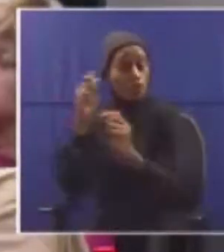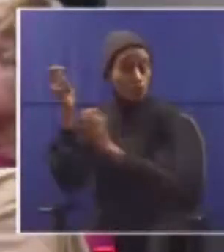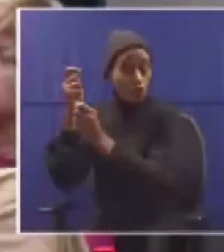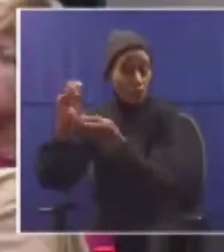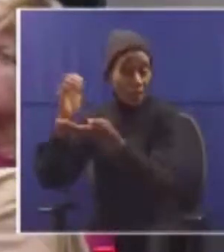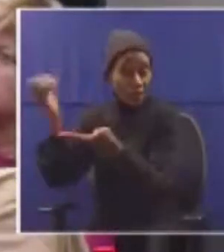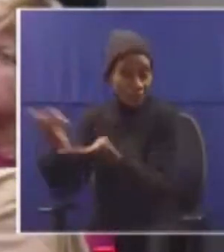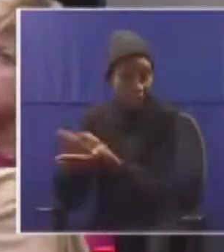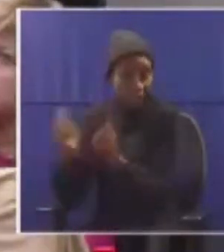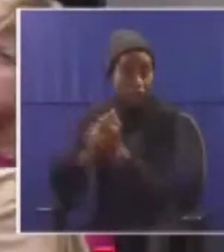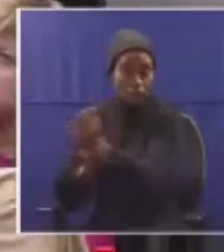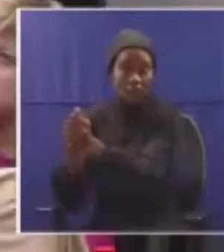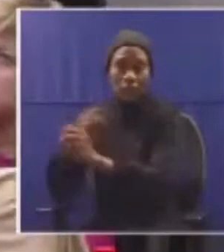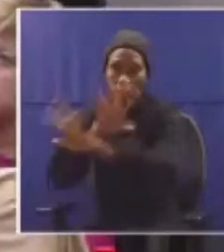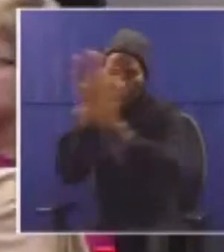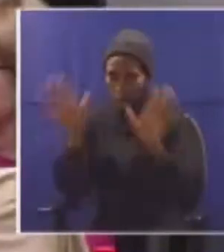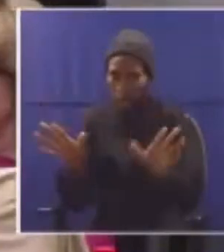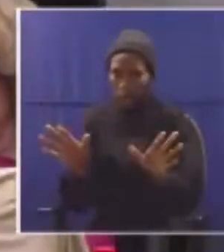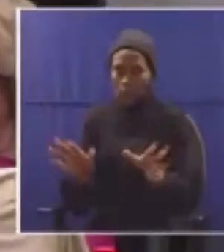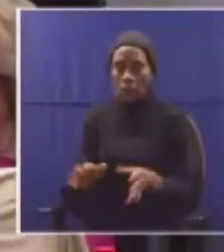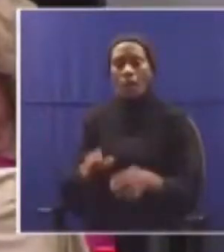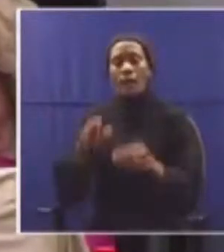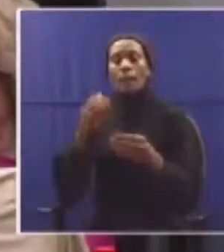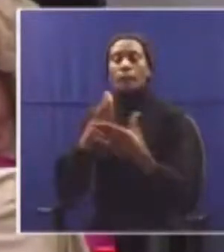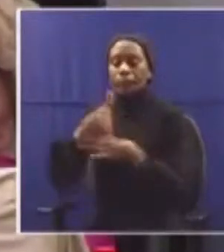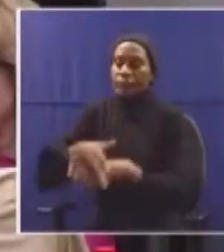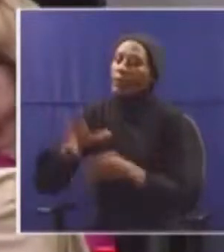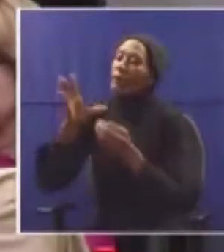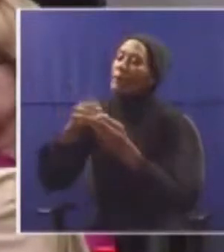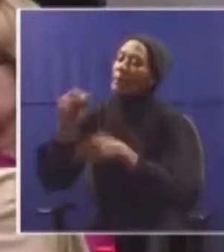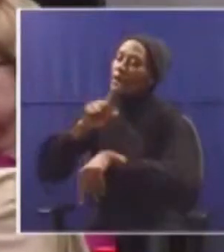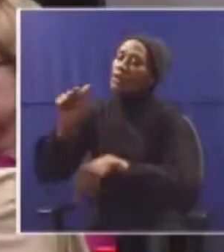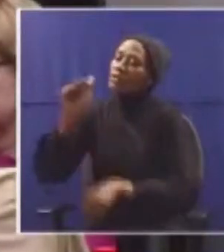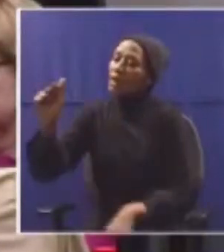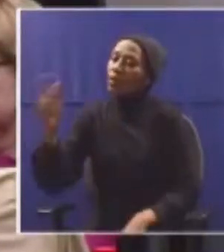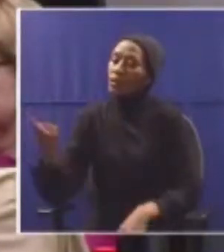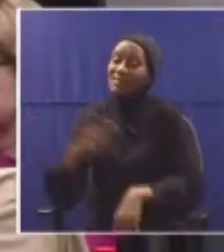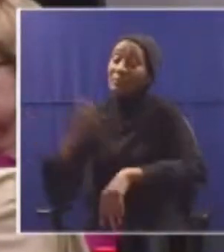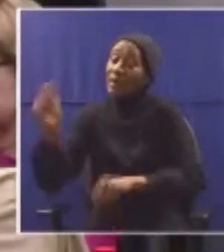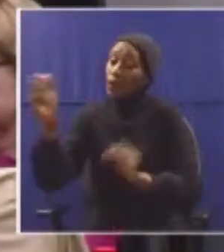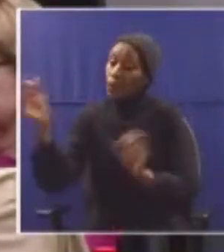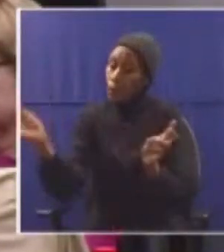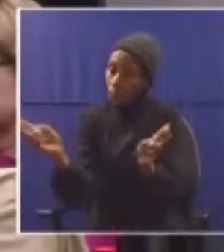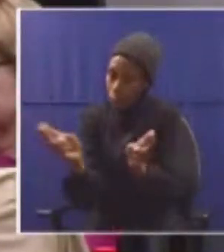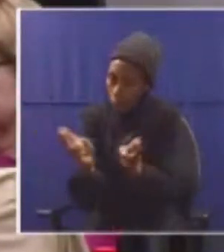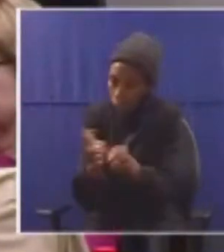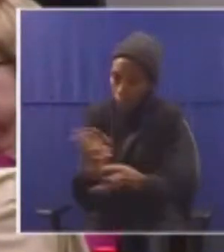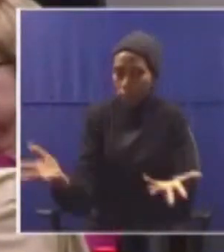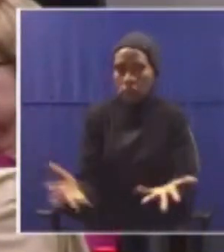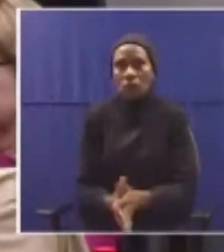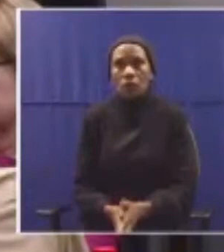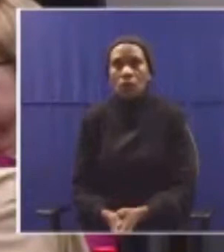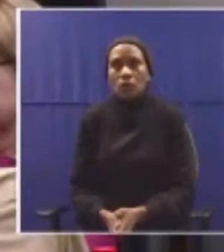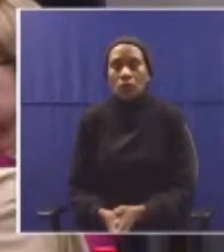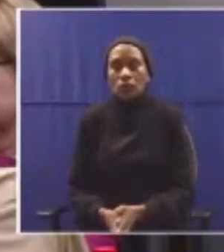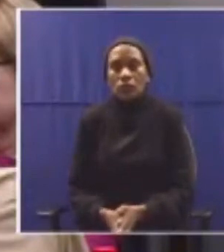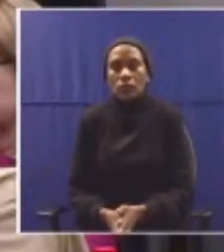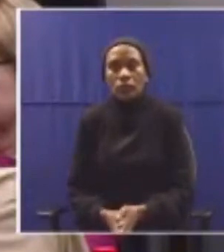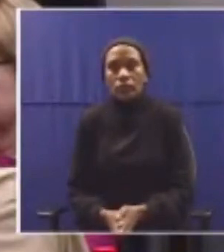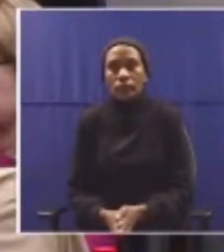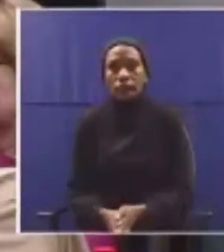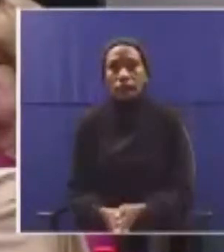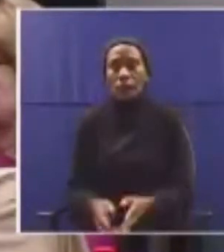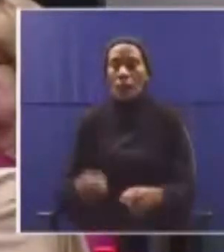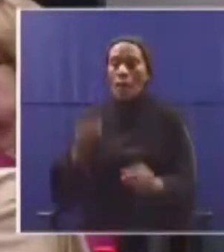strategy, it made explicit Honorable provision. member, what's the question? It made explicit You're running out provision of time. for the involvement of traditional leaders. It